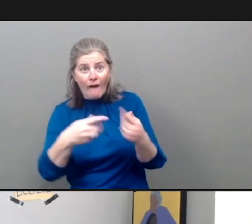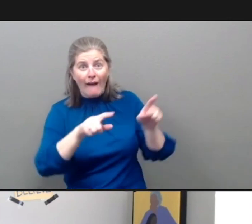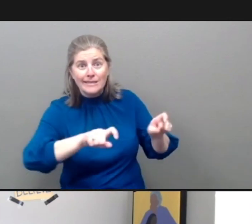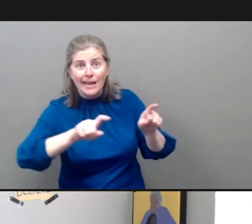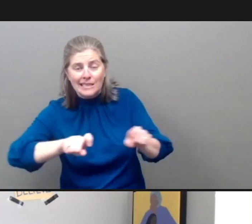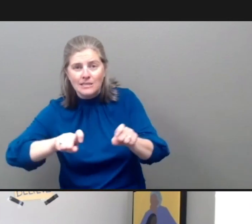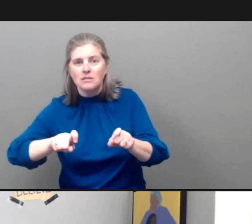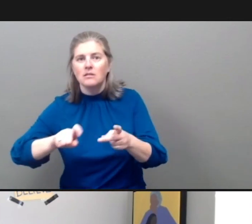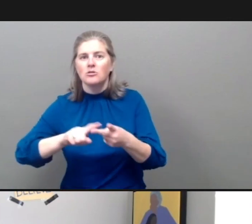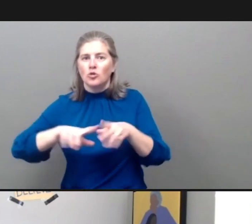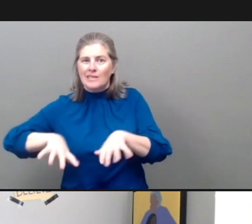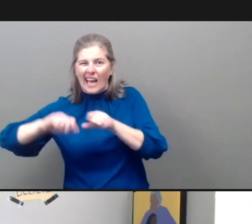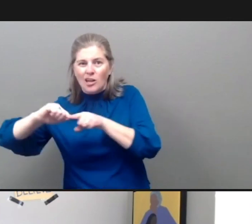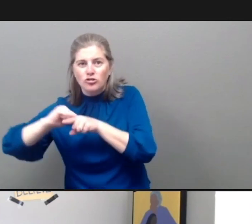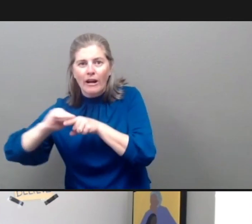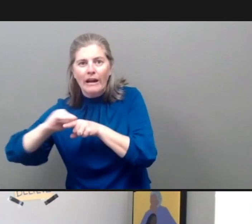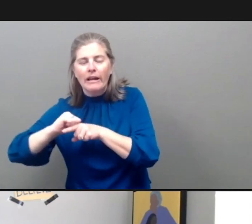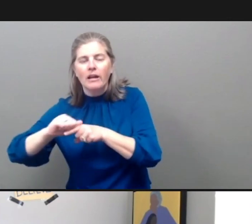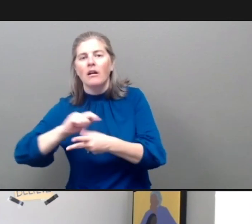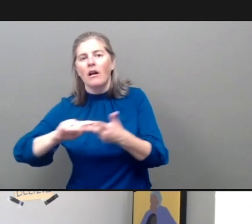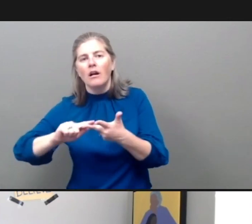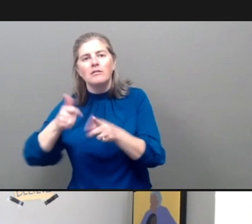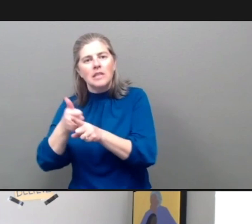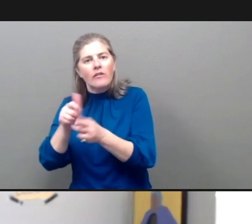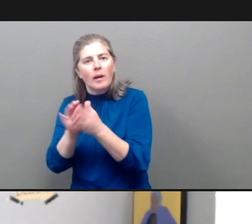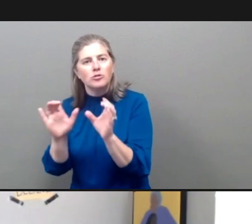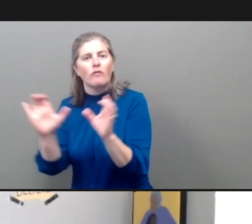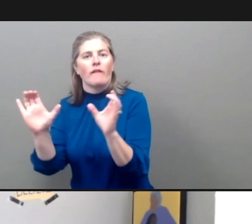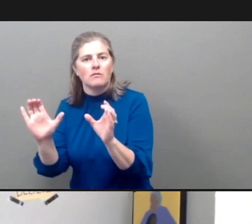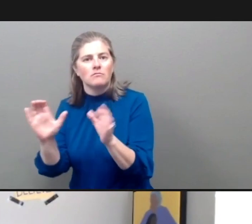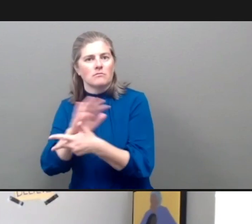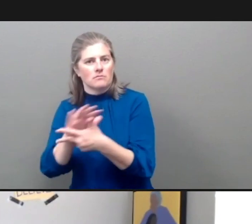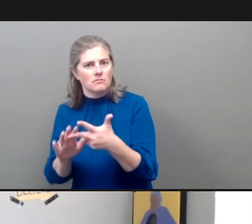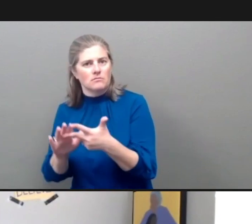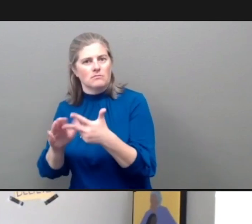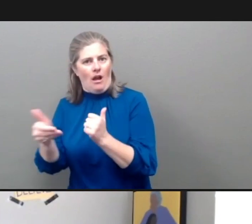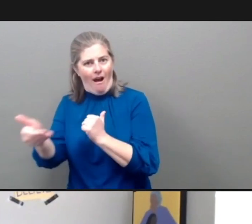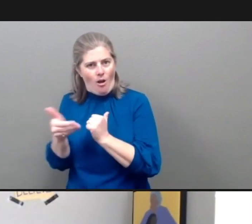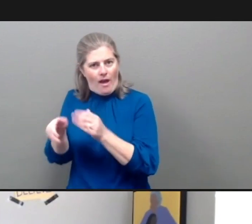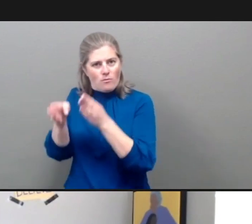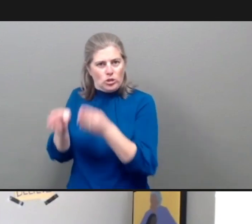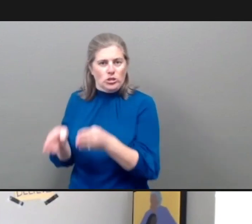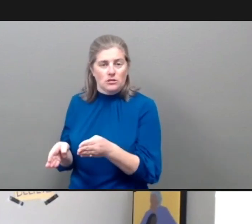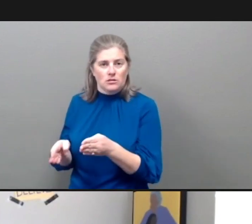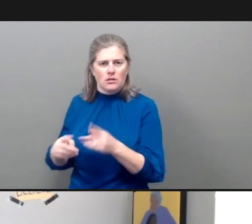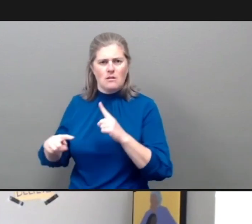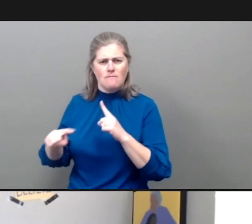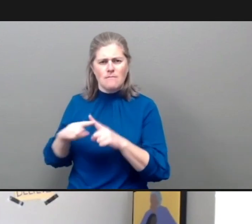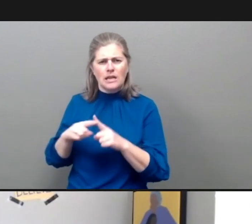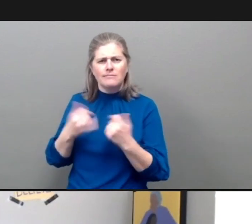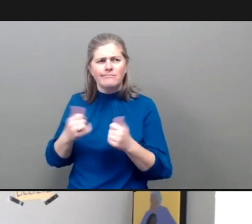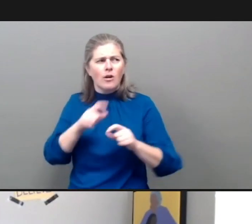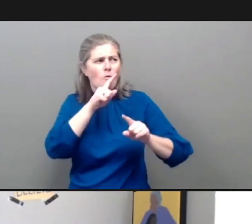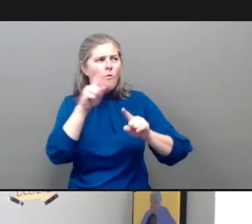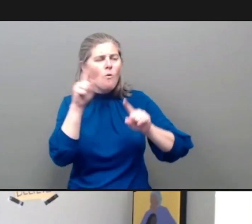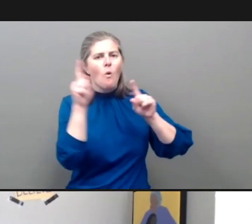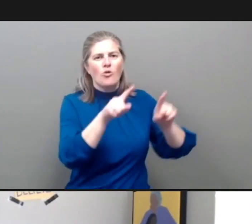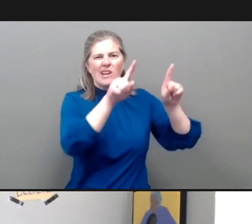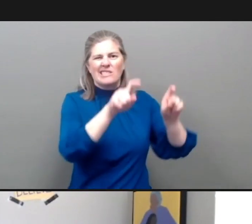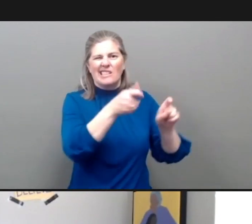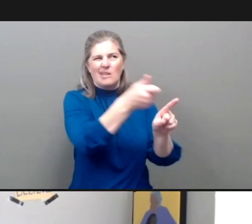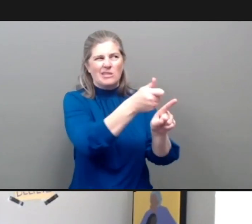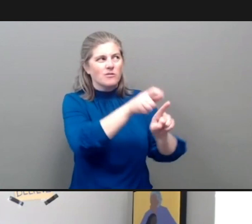to take the training, third, to be certified. And then another variable out there is ordering the tests